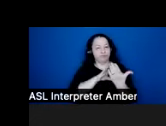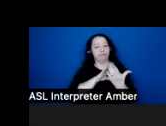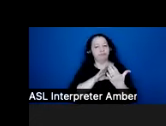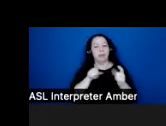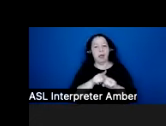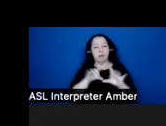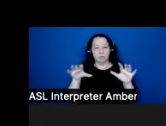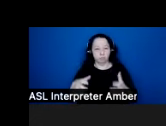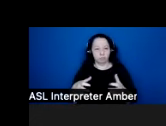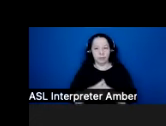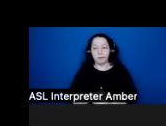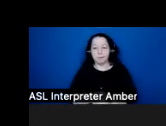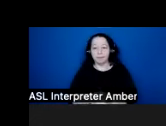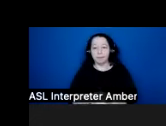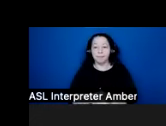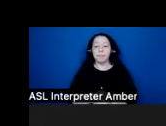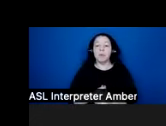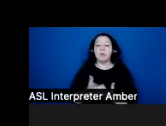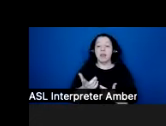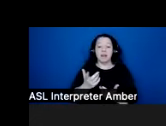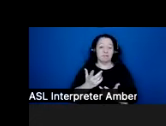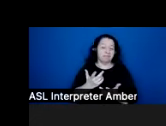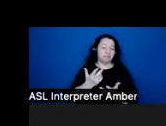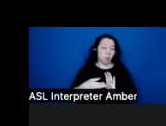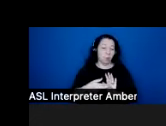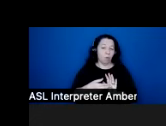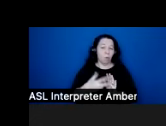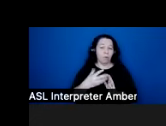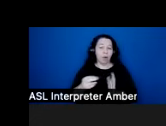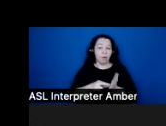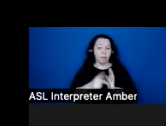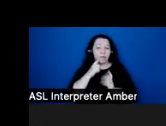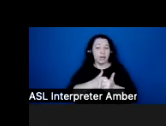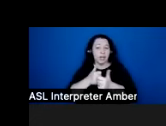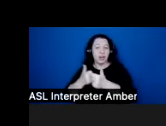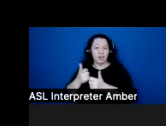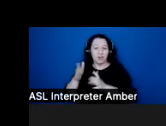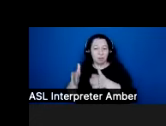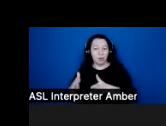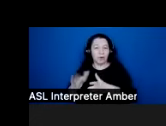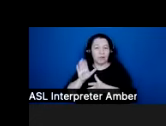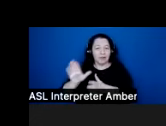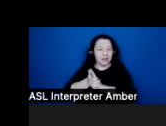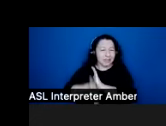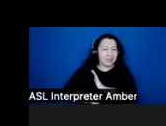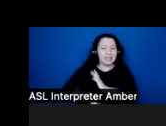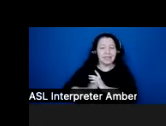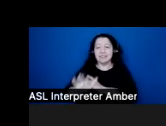And then the role and purpose that, sort of emphasizing this role and purpose for each person's gifts and contributions,